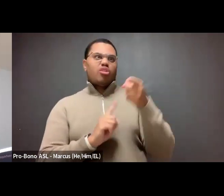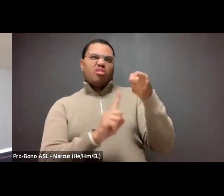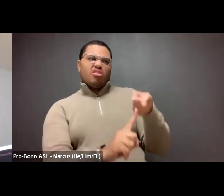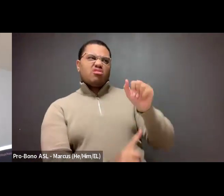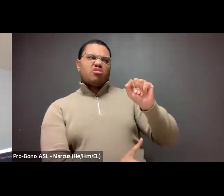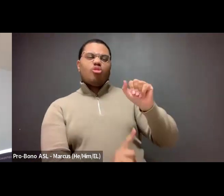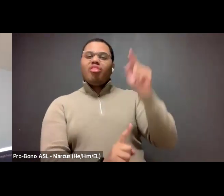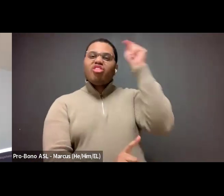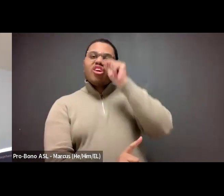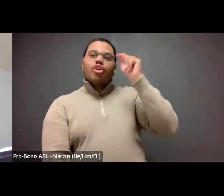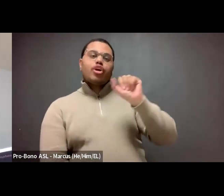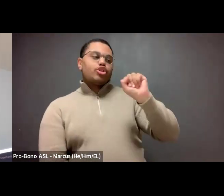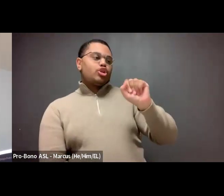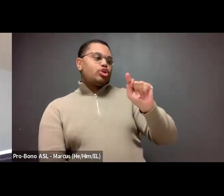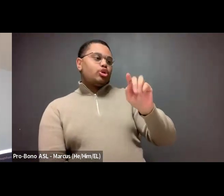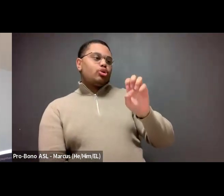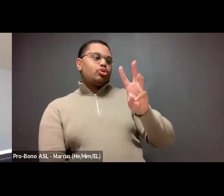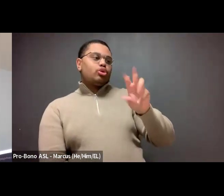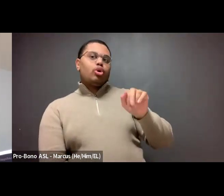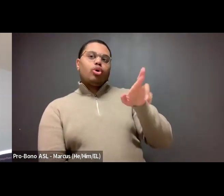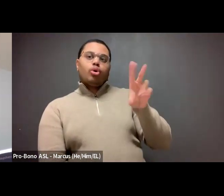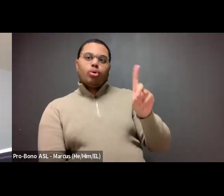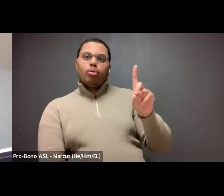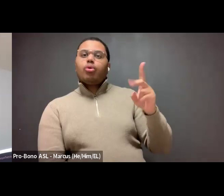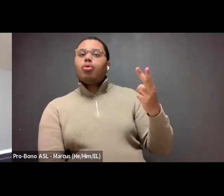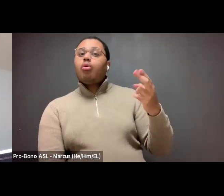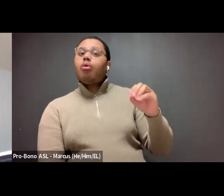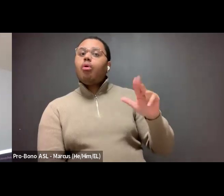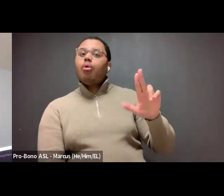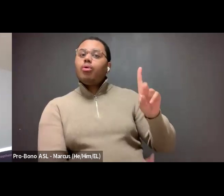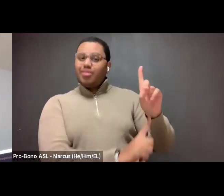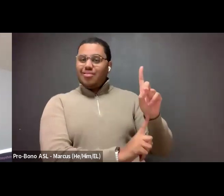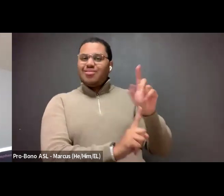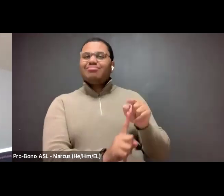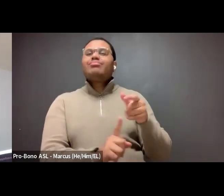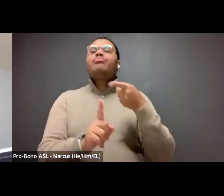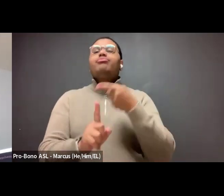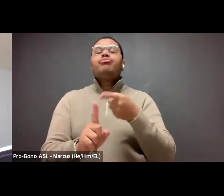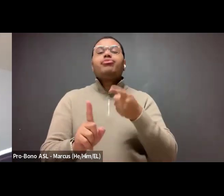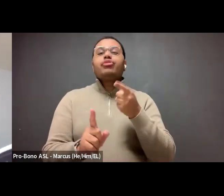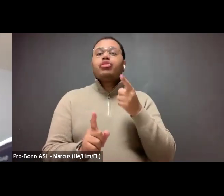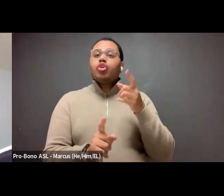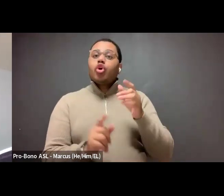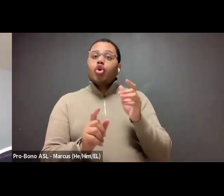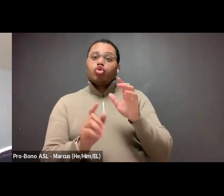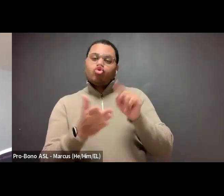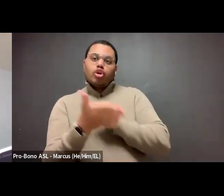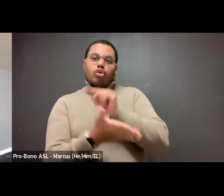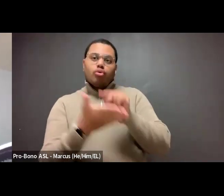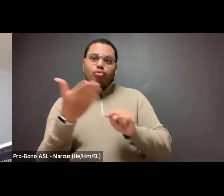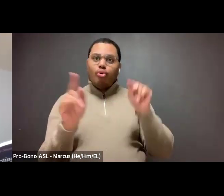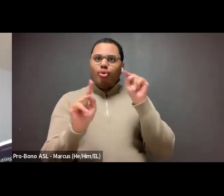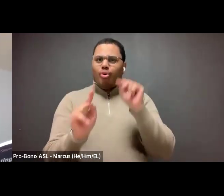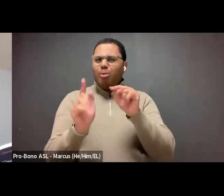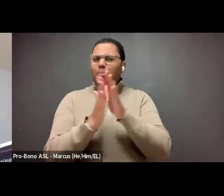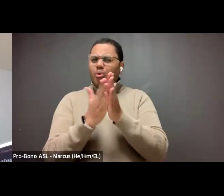stated, and performance studies scholar Dee Soyini Madison echoes in Critical Ethnography, how people